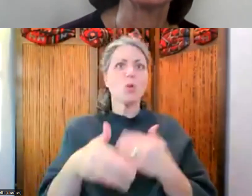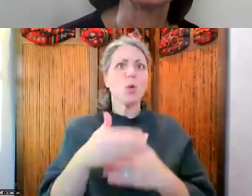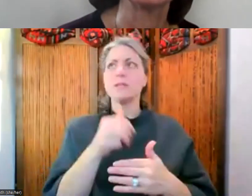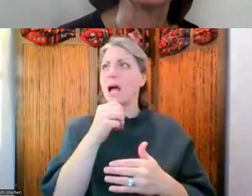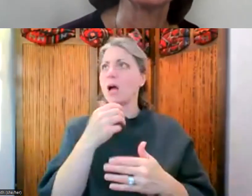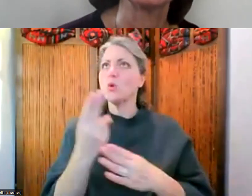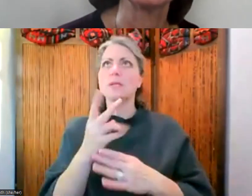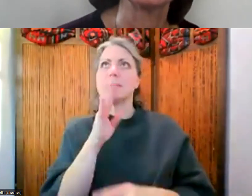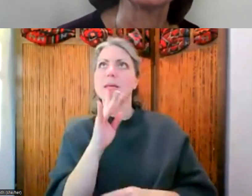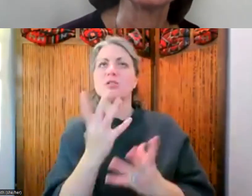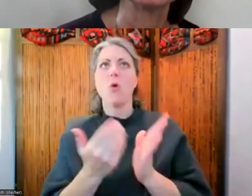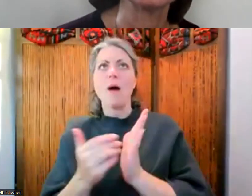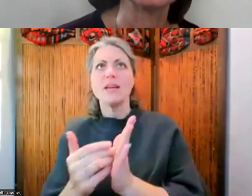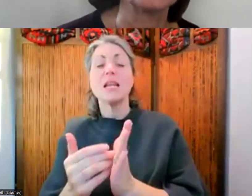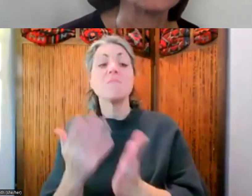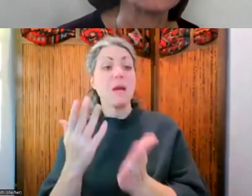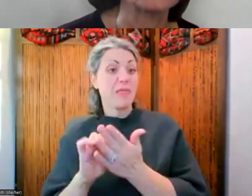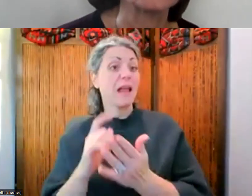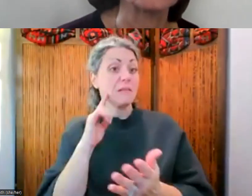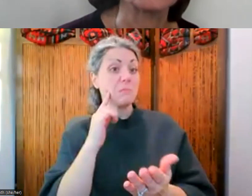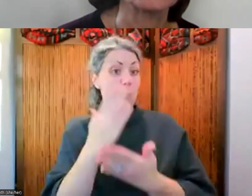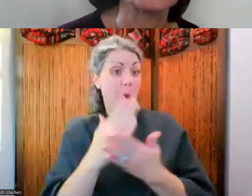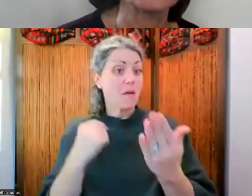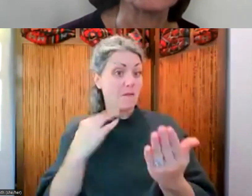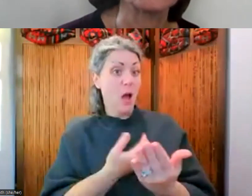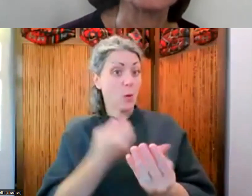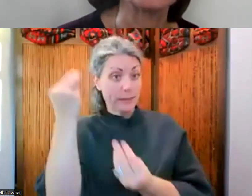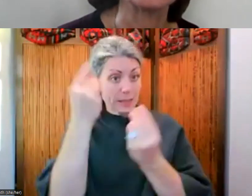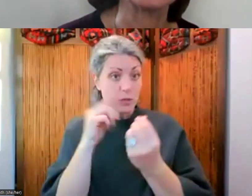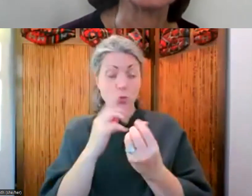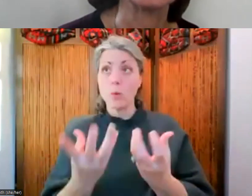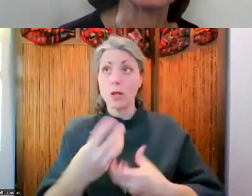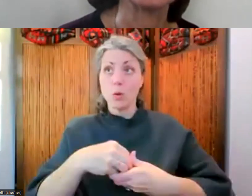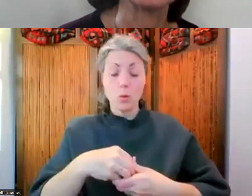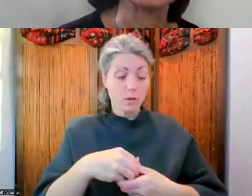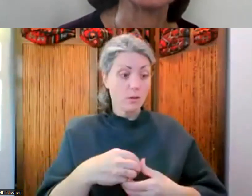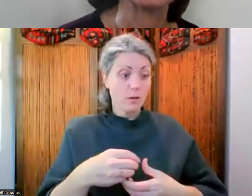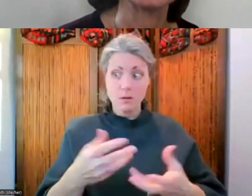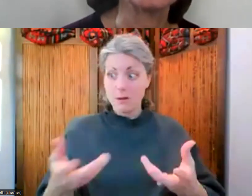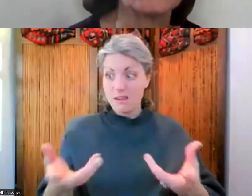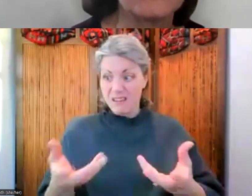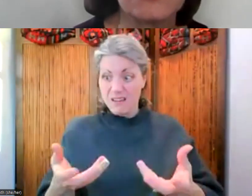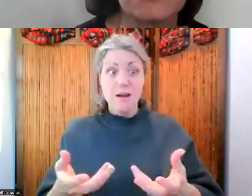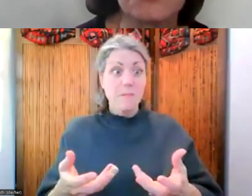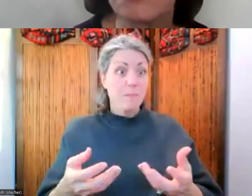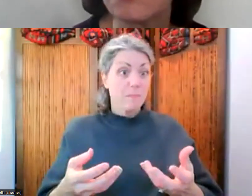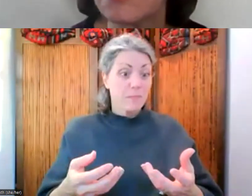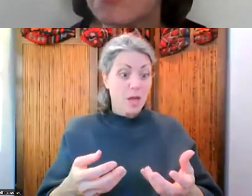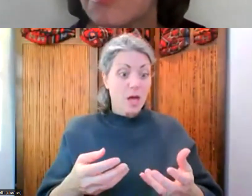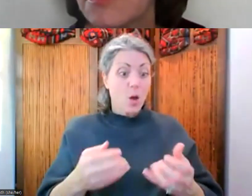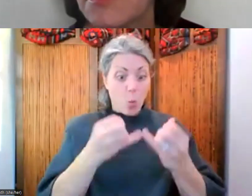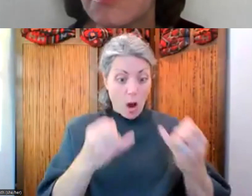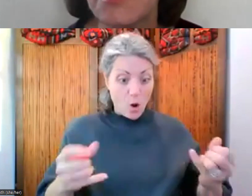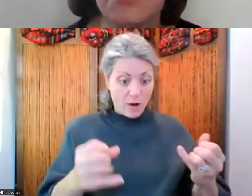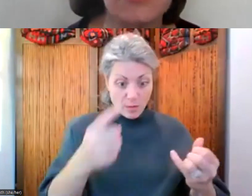quite as much, that's another factor that we might have to consider. Not just how the wiring of the brain through development, but